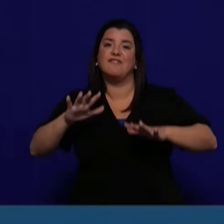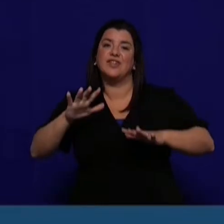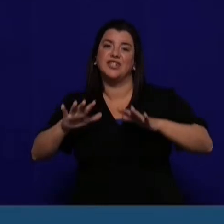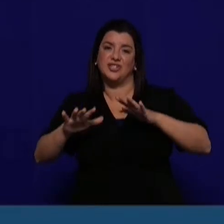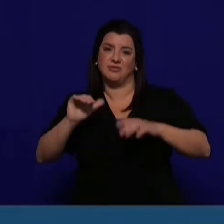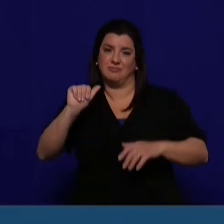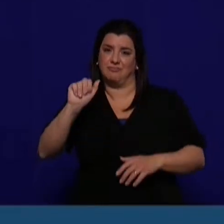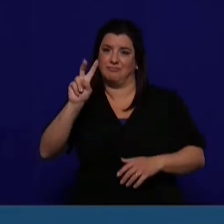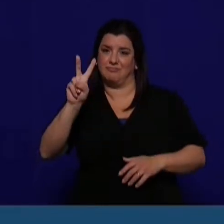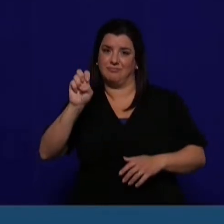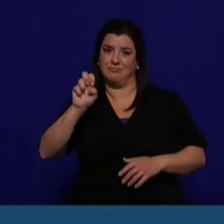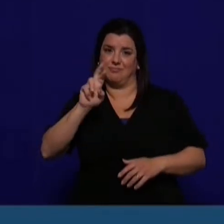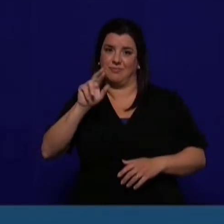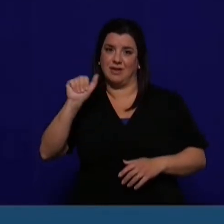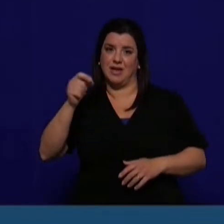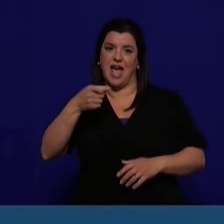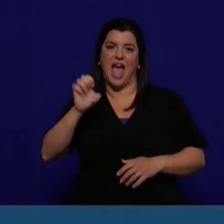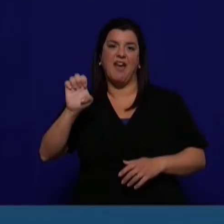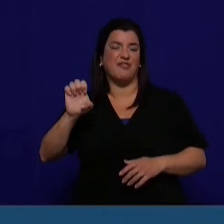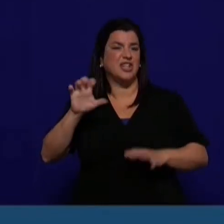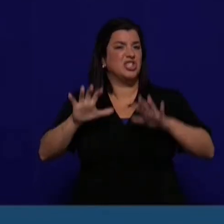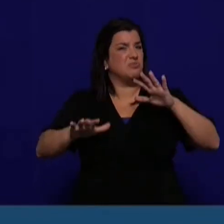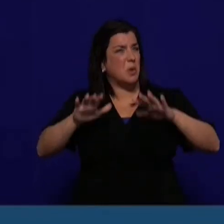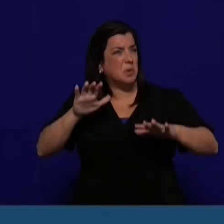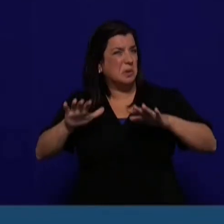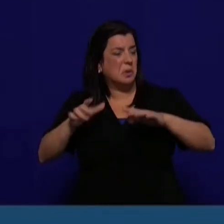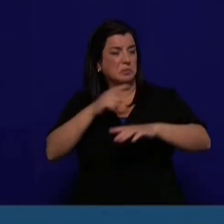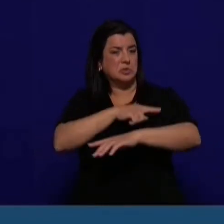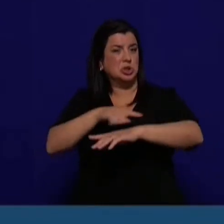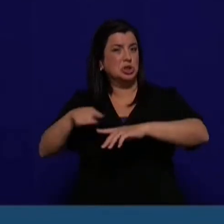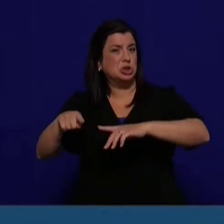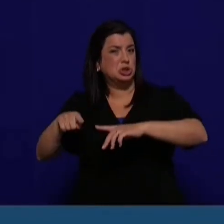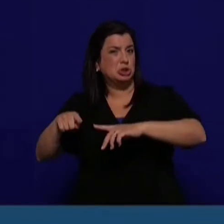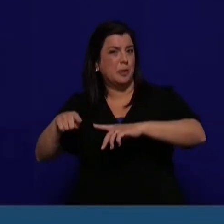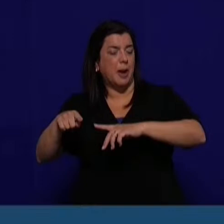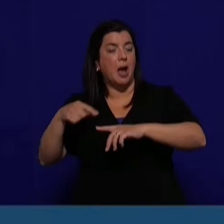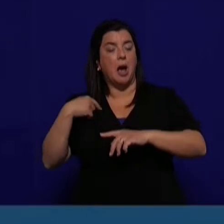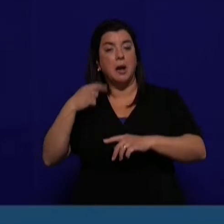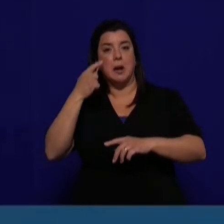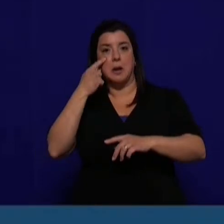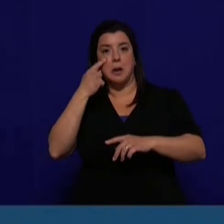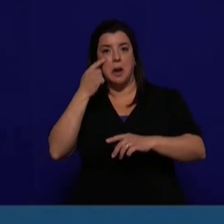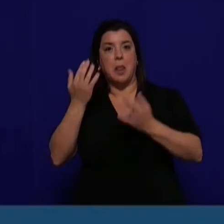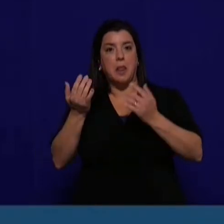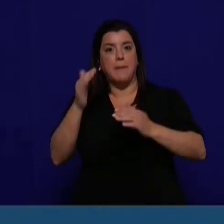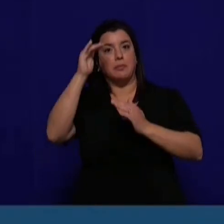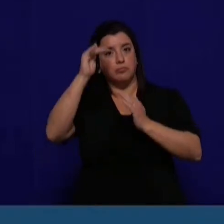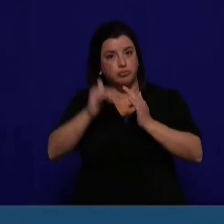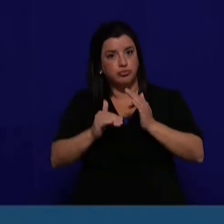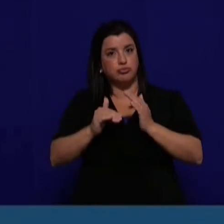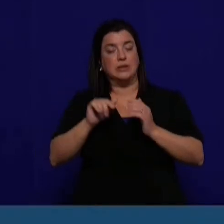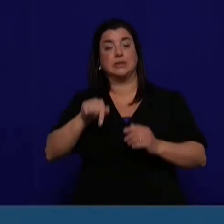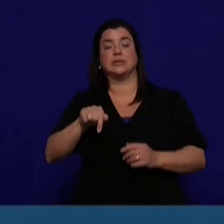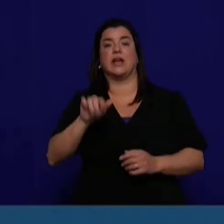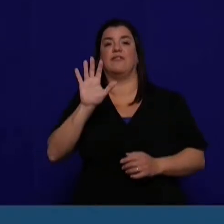nużaw anke fl-assessment tal-miżuri li aħna nkunu qegħdin nirrilaxxaw kien ta'